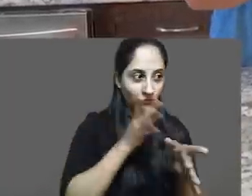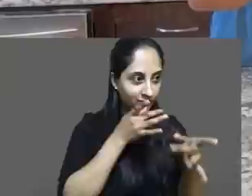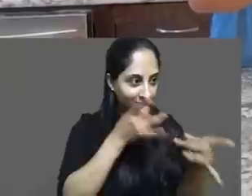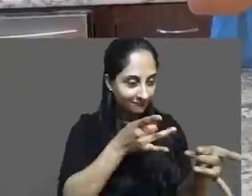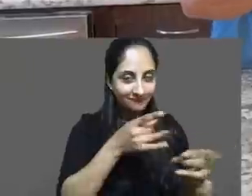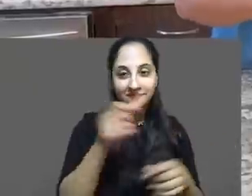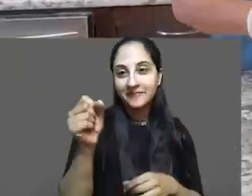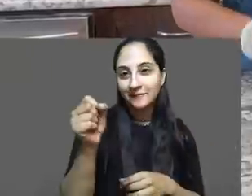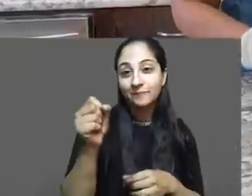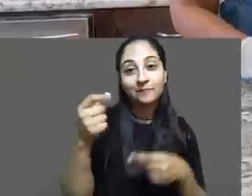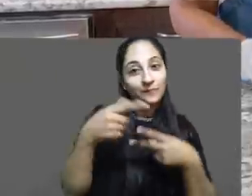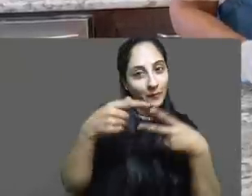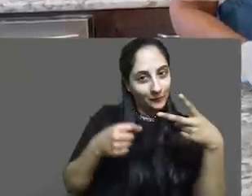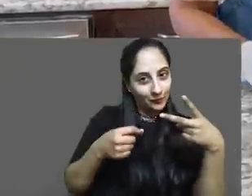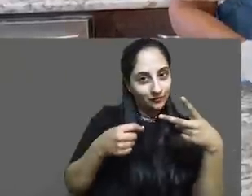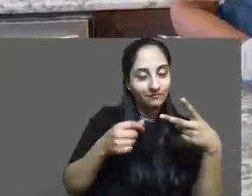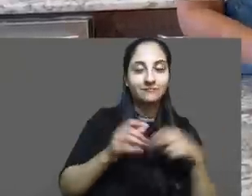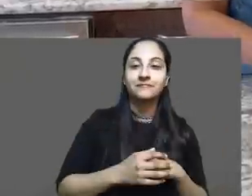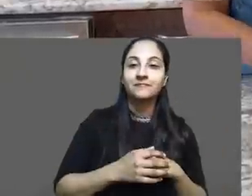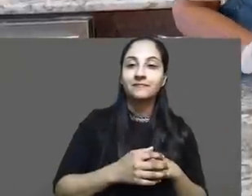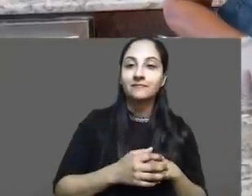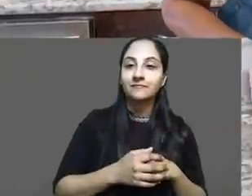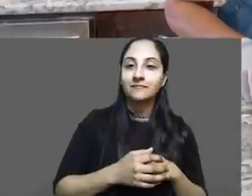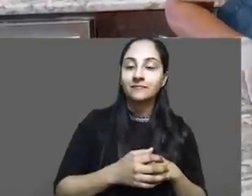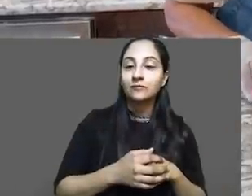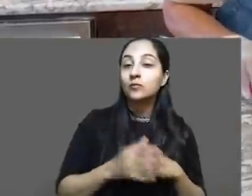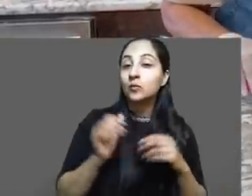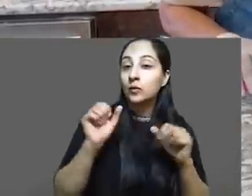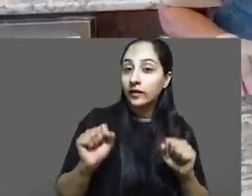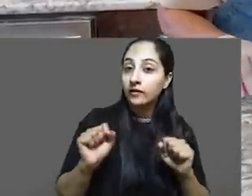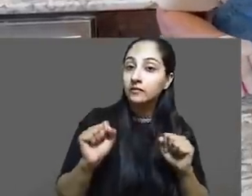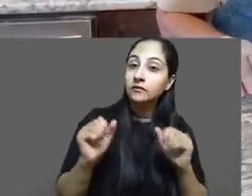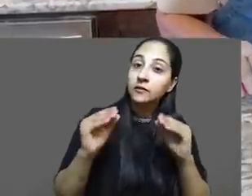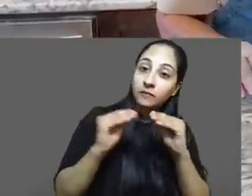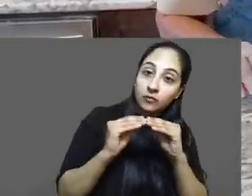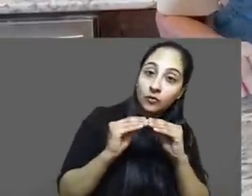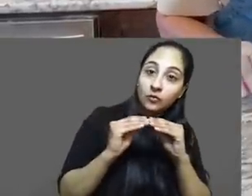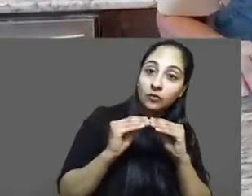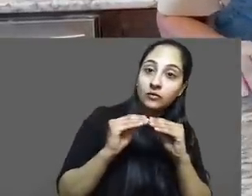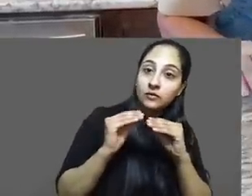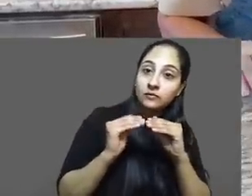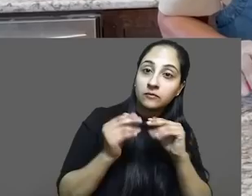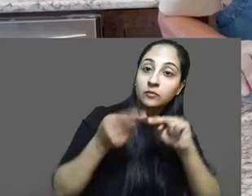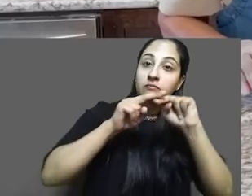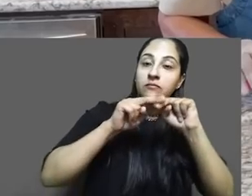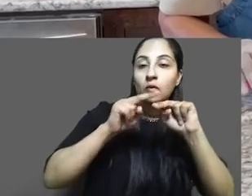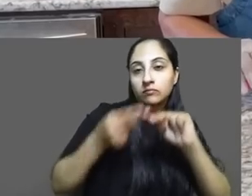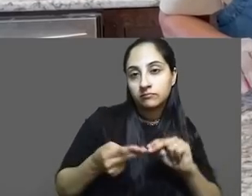You can also adjust, if you like, by taste to add or reduce.